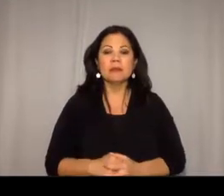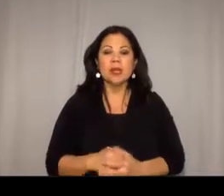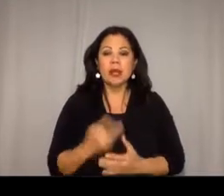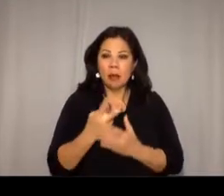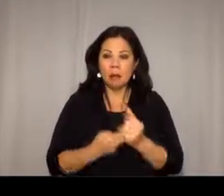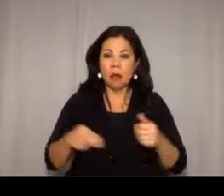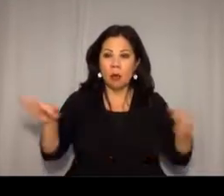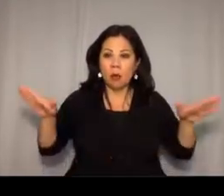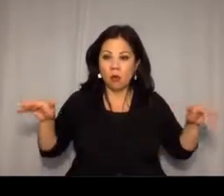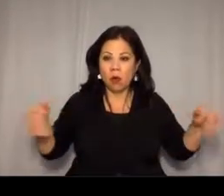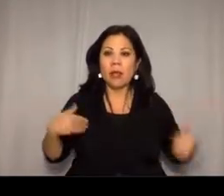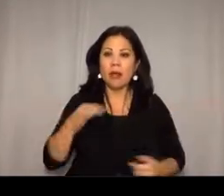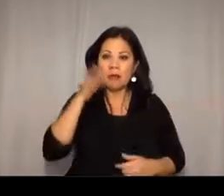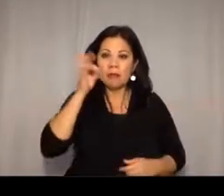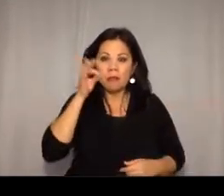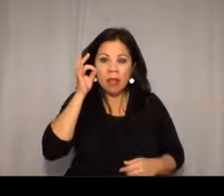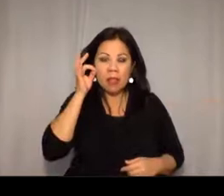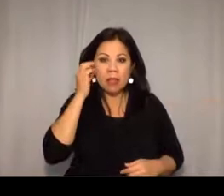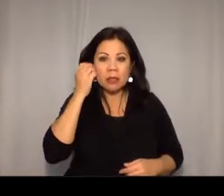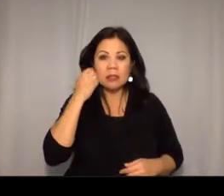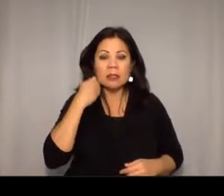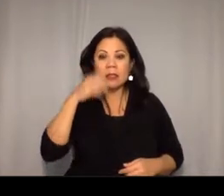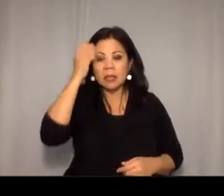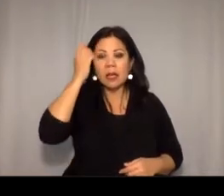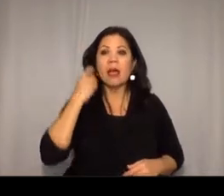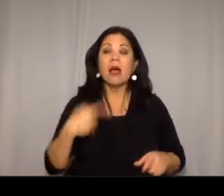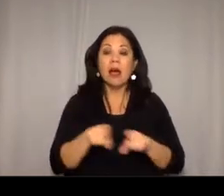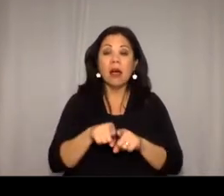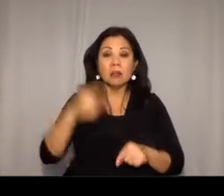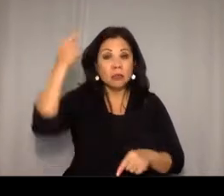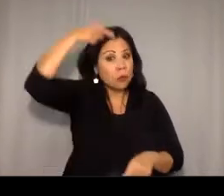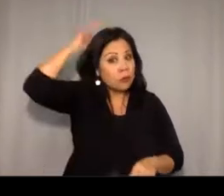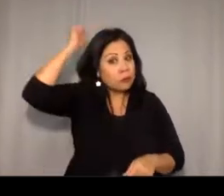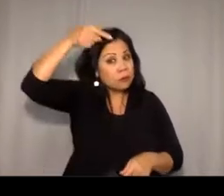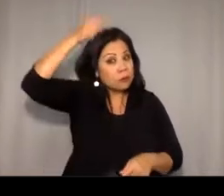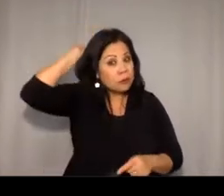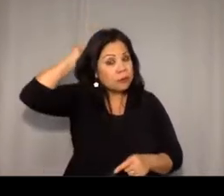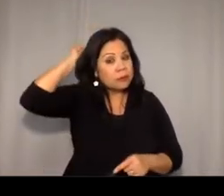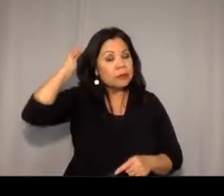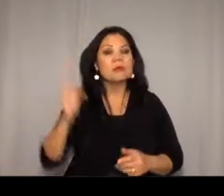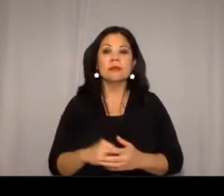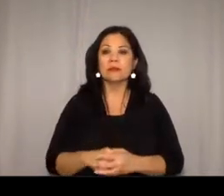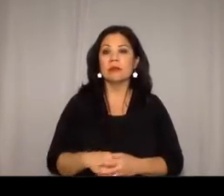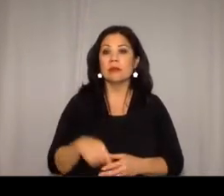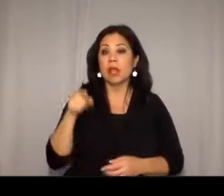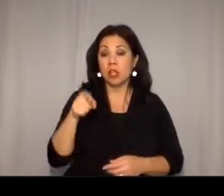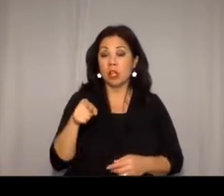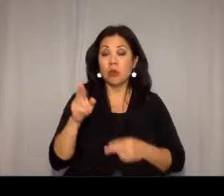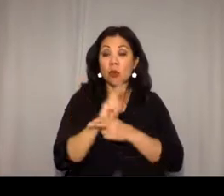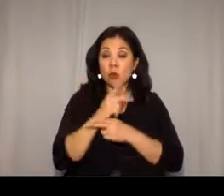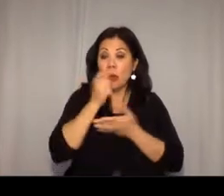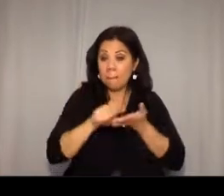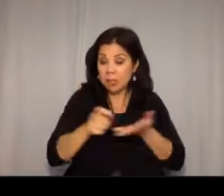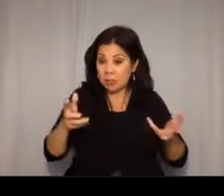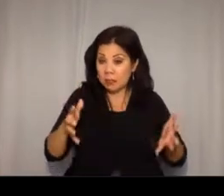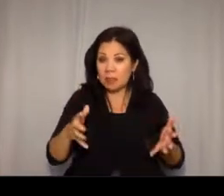wing with feathers. We're also going to add some feathers up to the top of his head. Now, if you drew with pencil, you